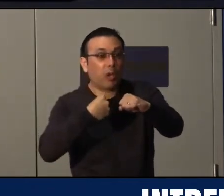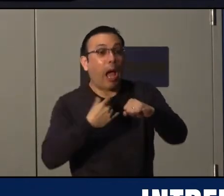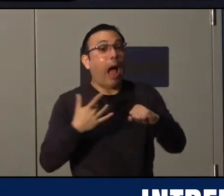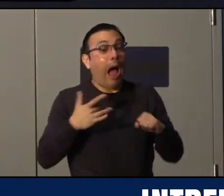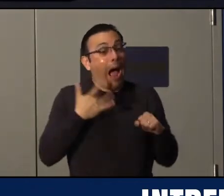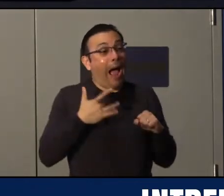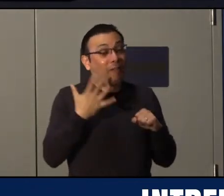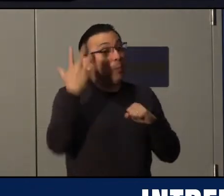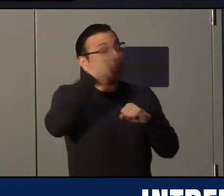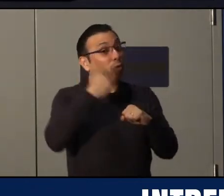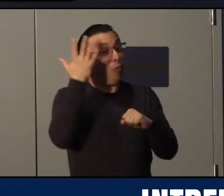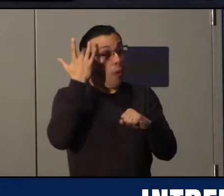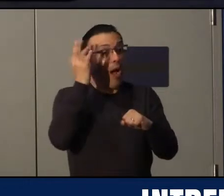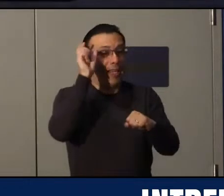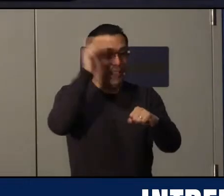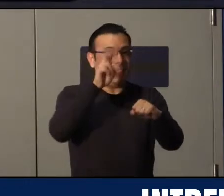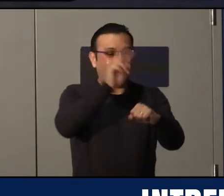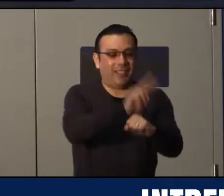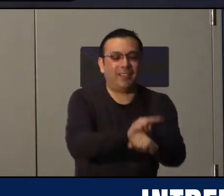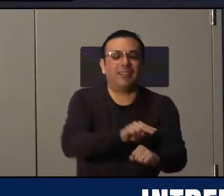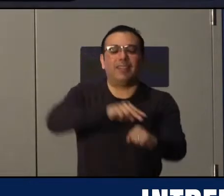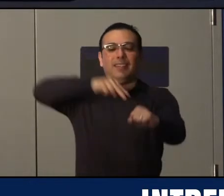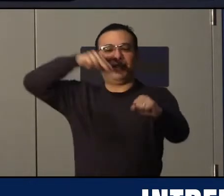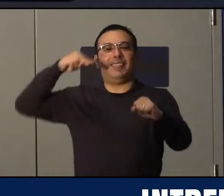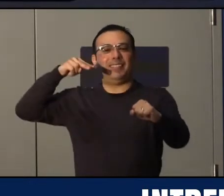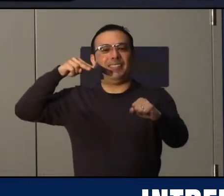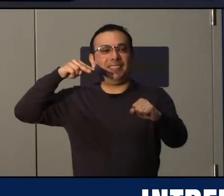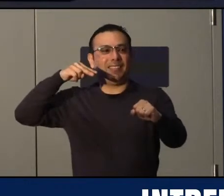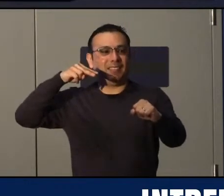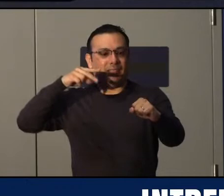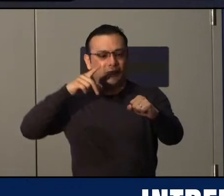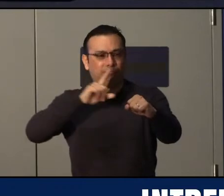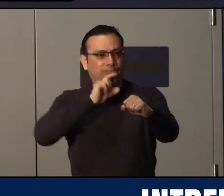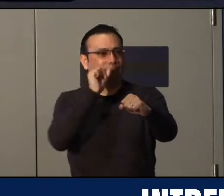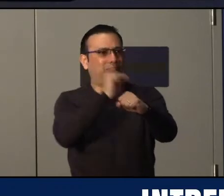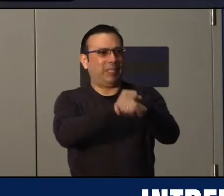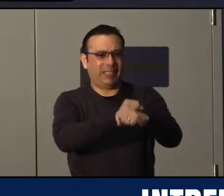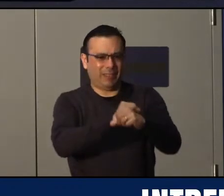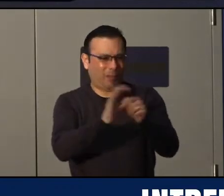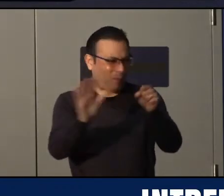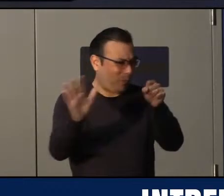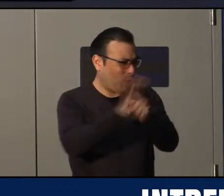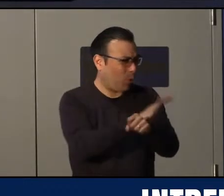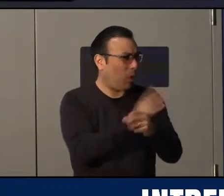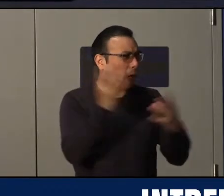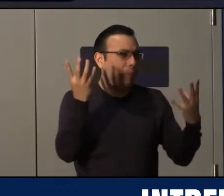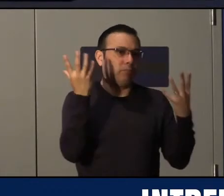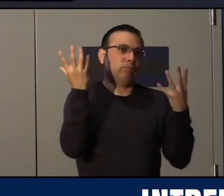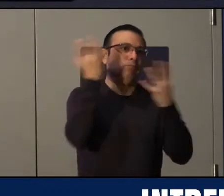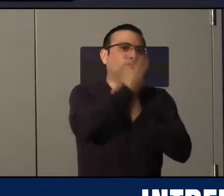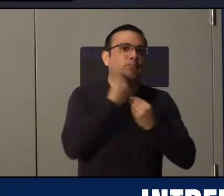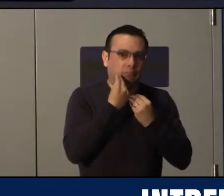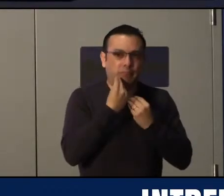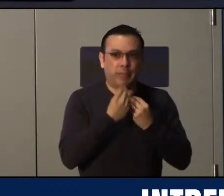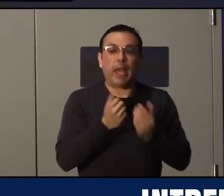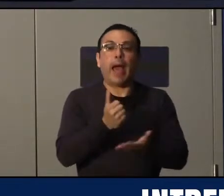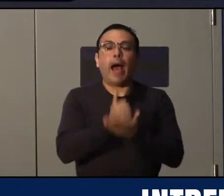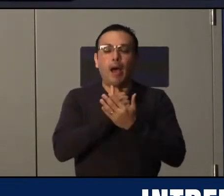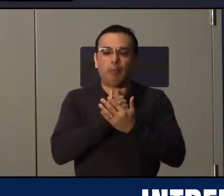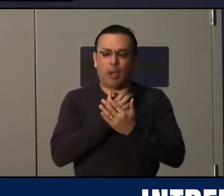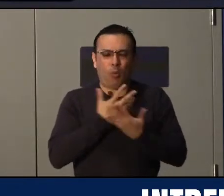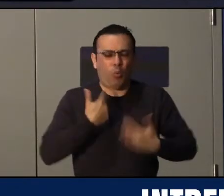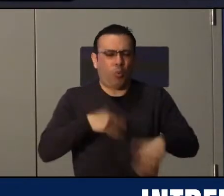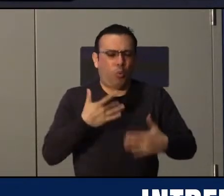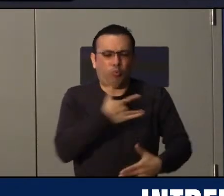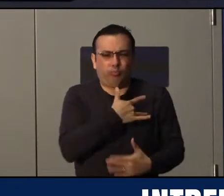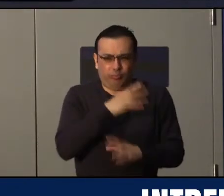orbit when you see it in its full beauty. But what that did is it helped me appreciate what we have around us. So I live